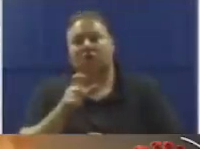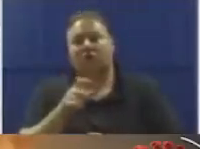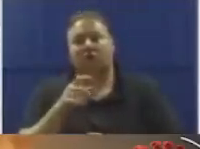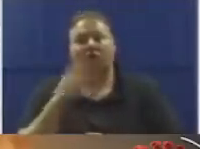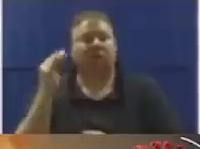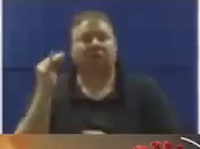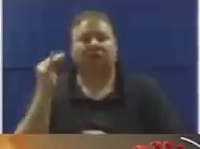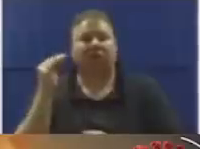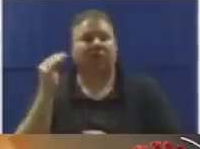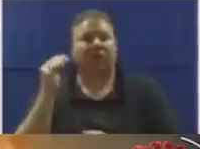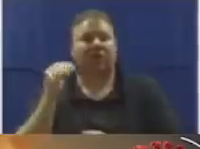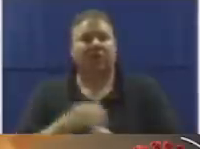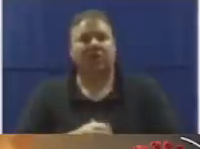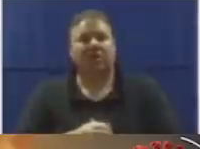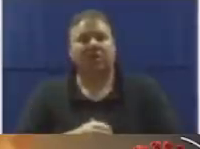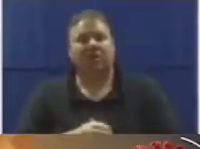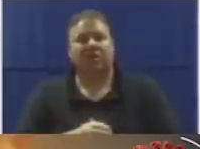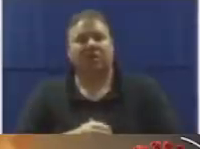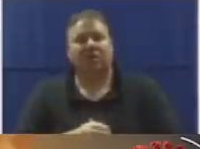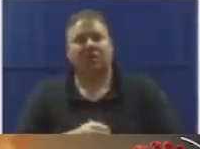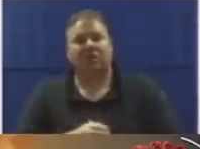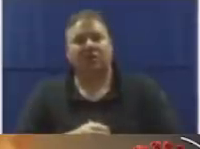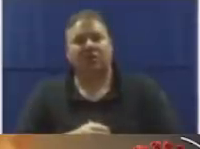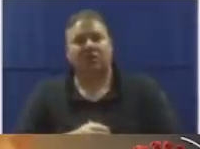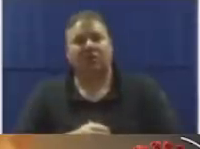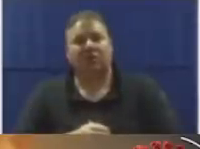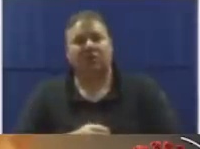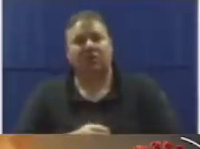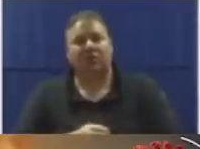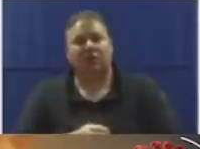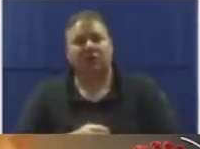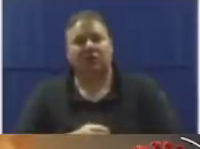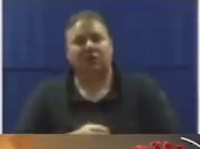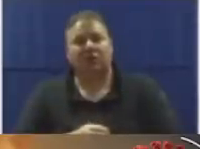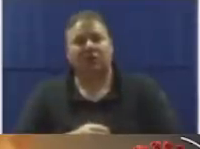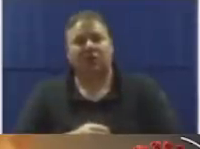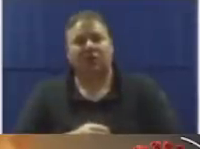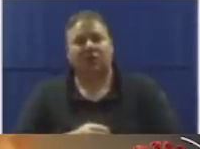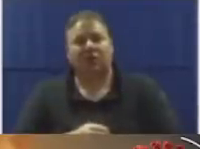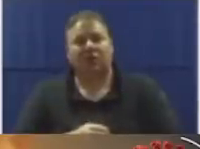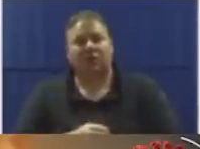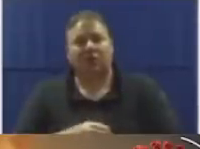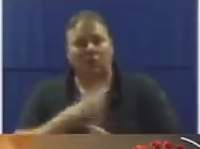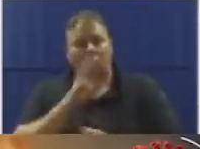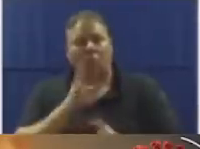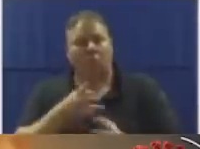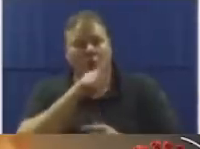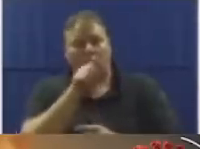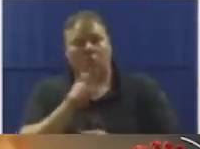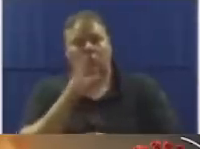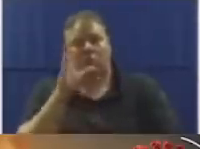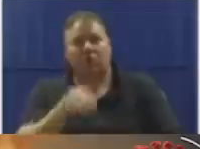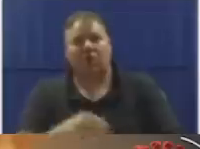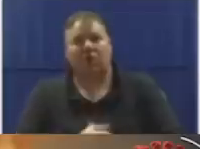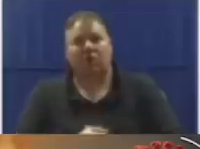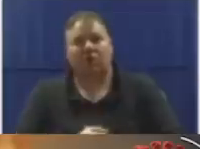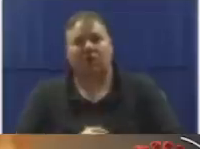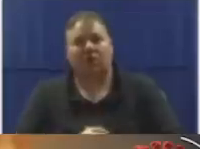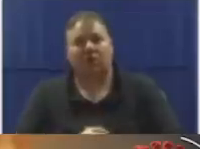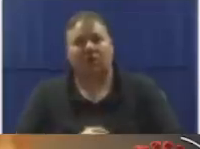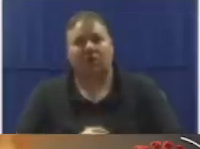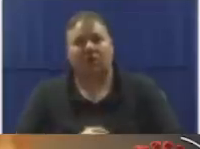of the Opposition. Honorable Danji. And can take a question about if, okay, thank this you. is his only thing